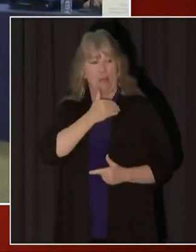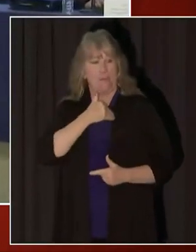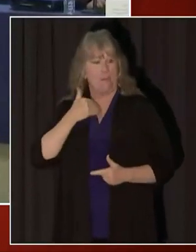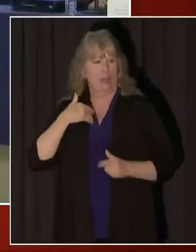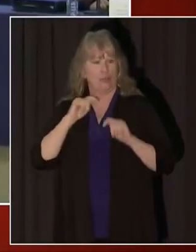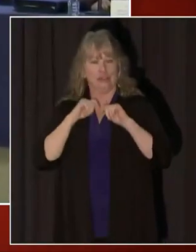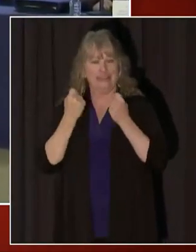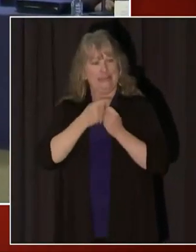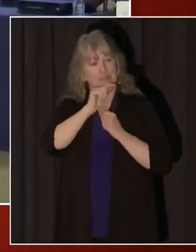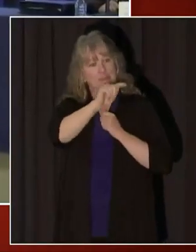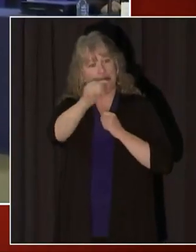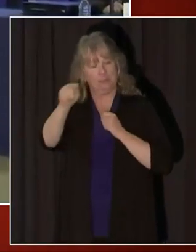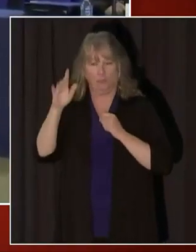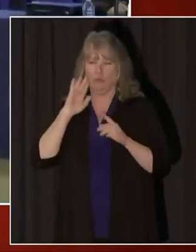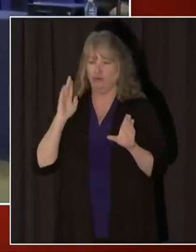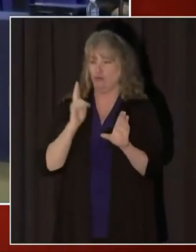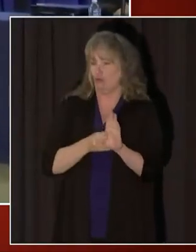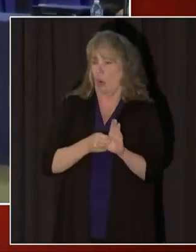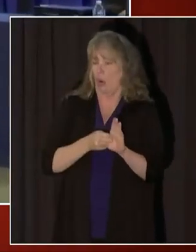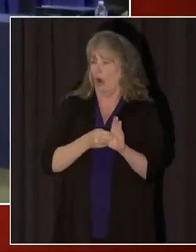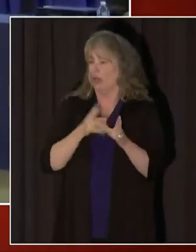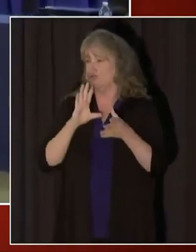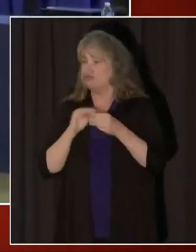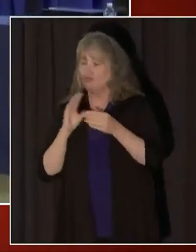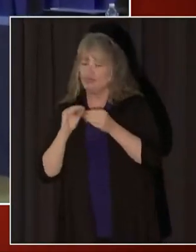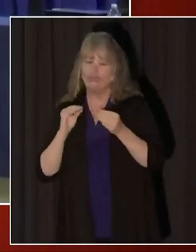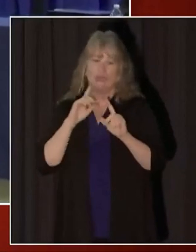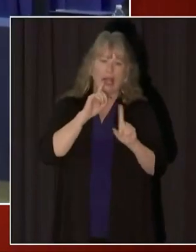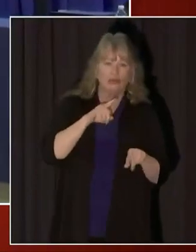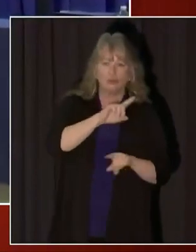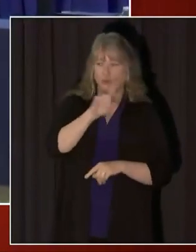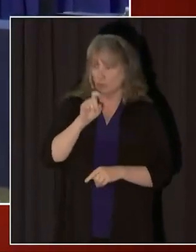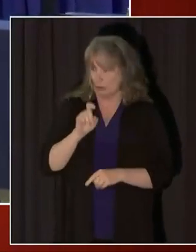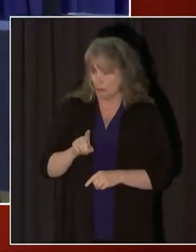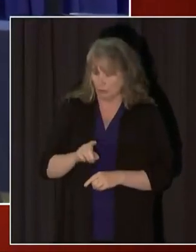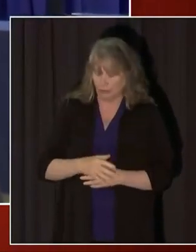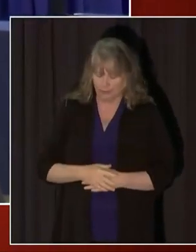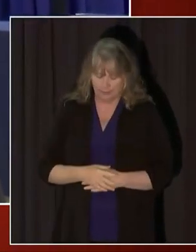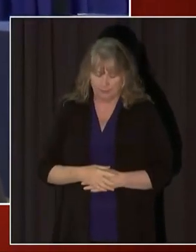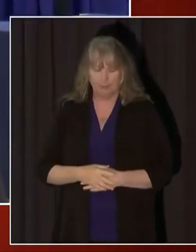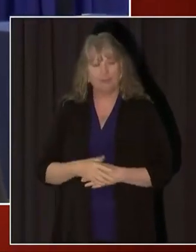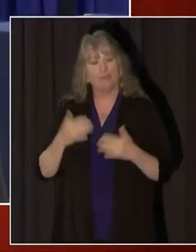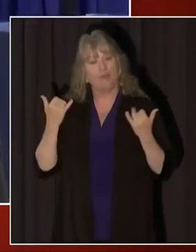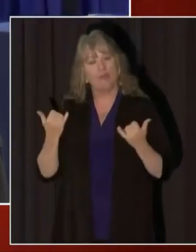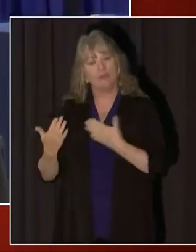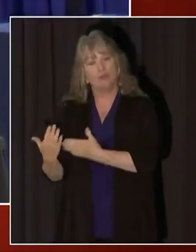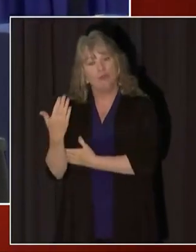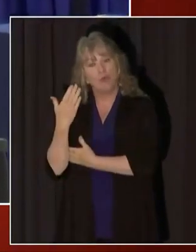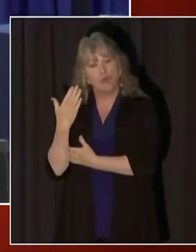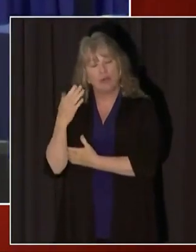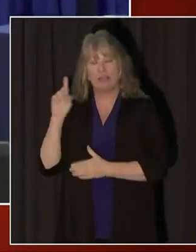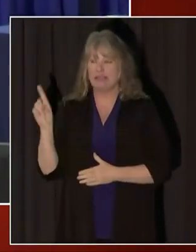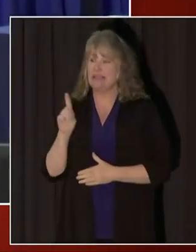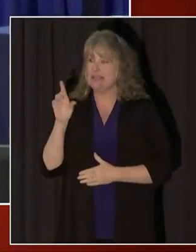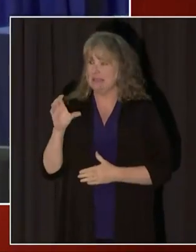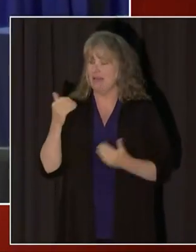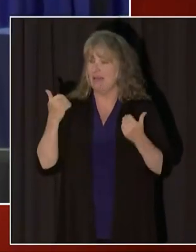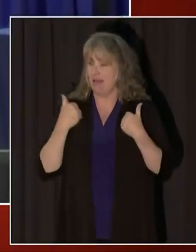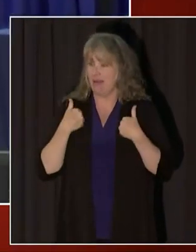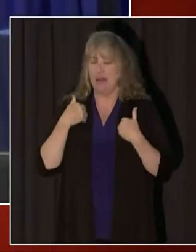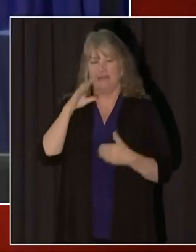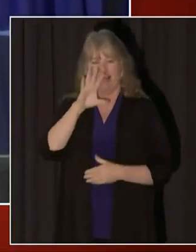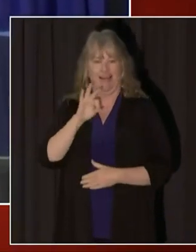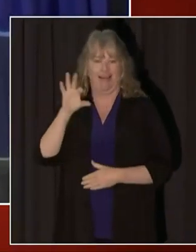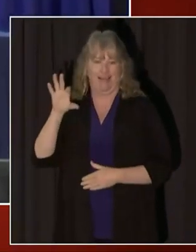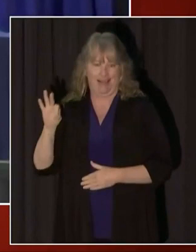administration who are also available to answer questions. This morning, the district reported 99